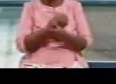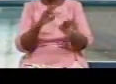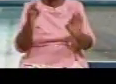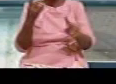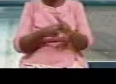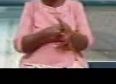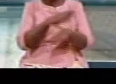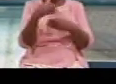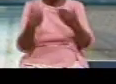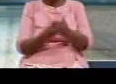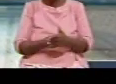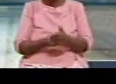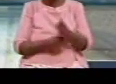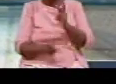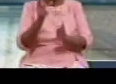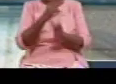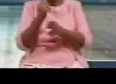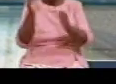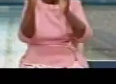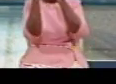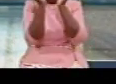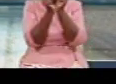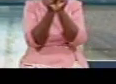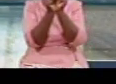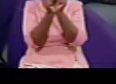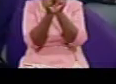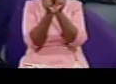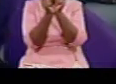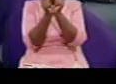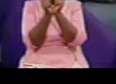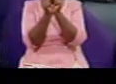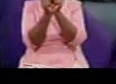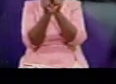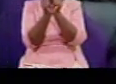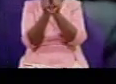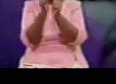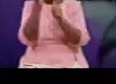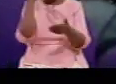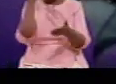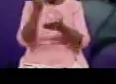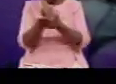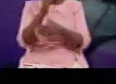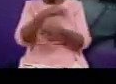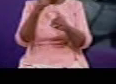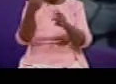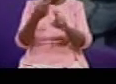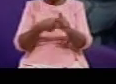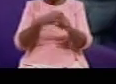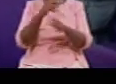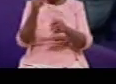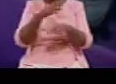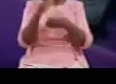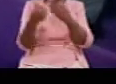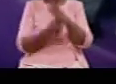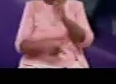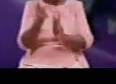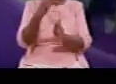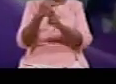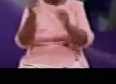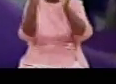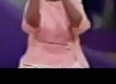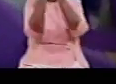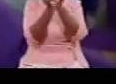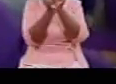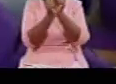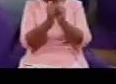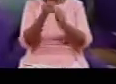every kind of bondage. I didn't hear your amen. And from every kind of captivity, the Lord